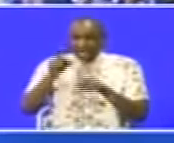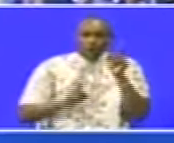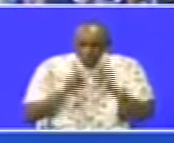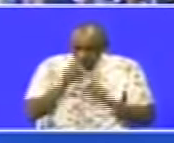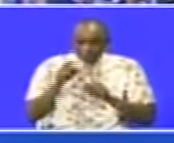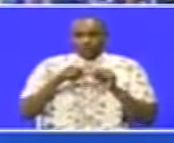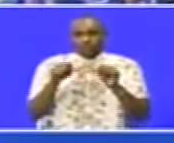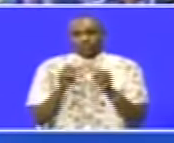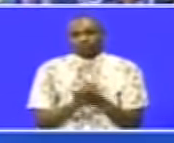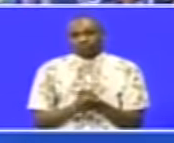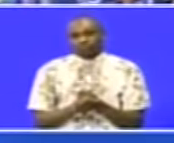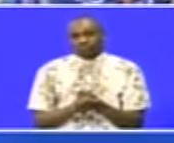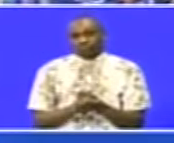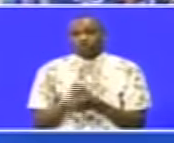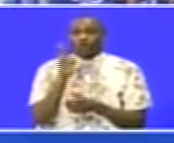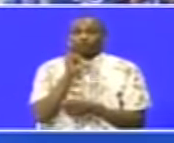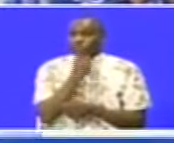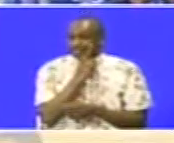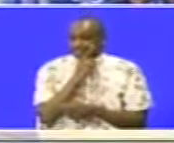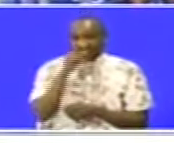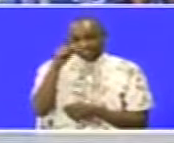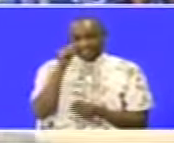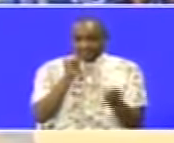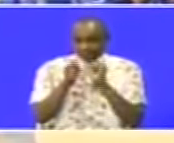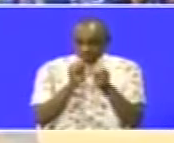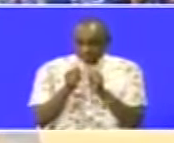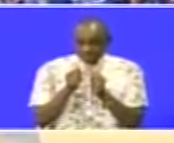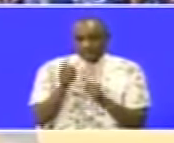battles begin. Robinson Okenye, KTN Sports in Bungoma County.